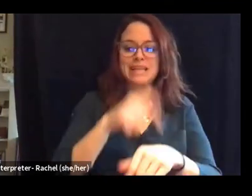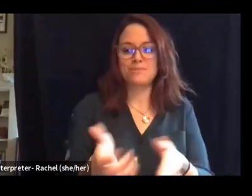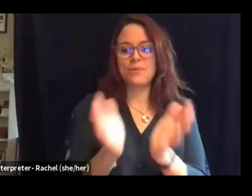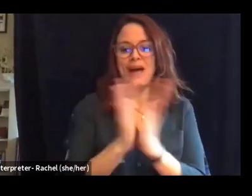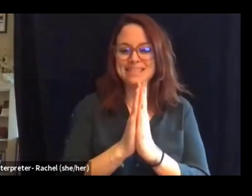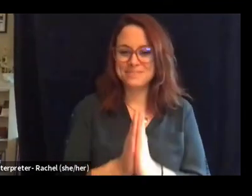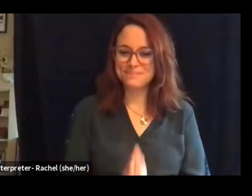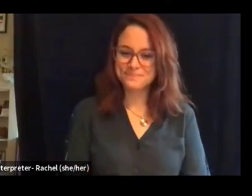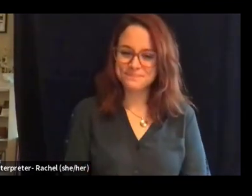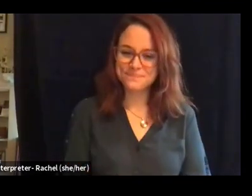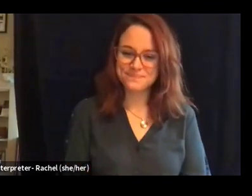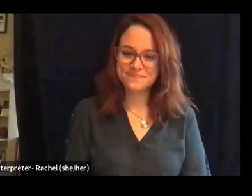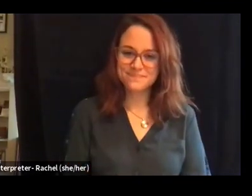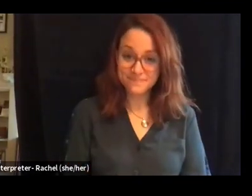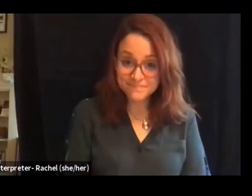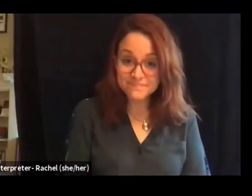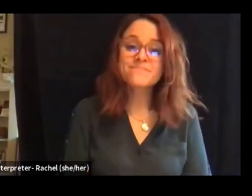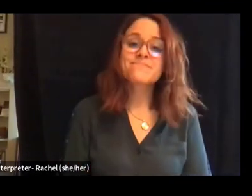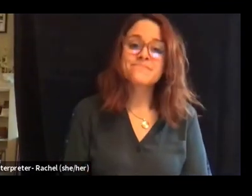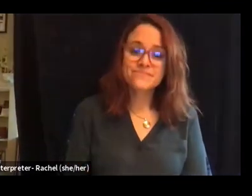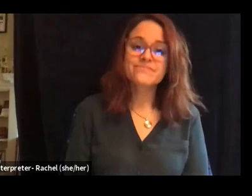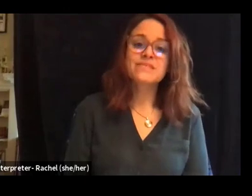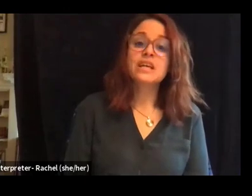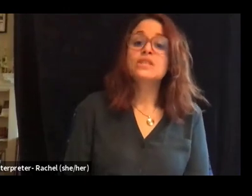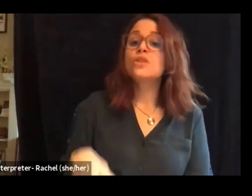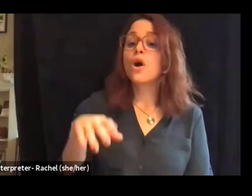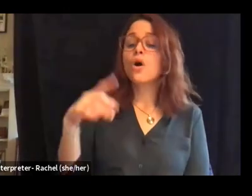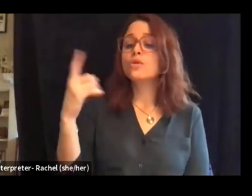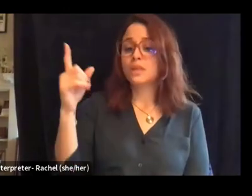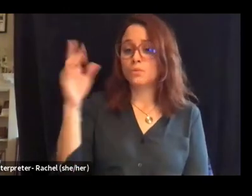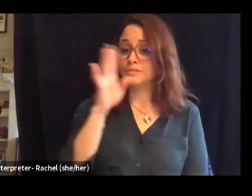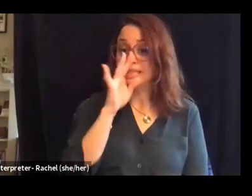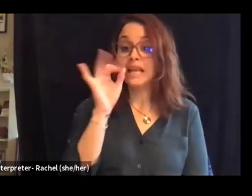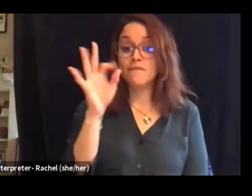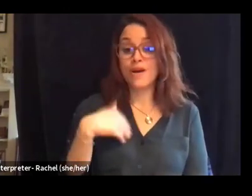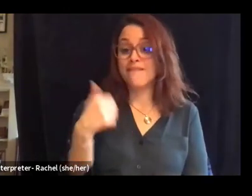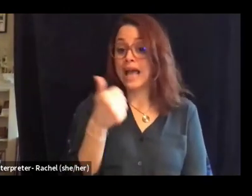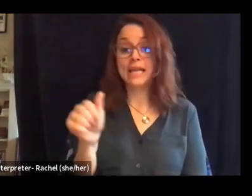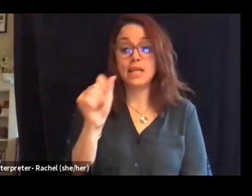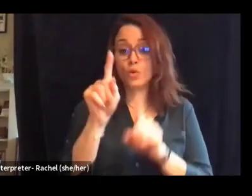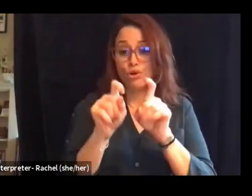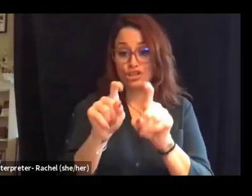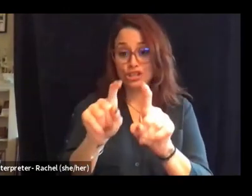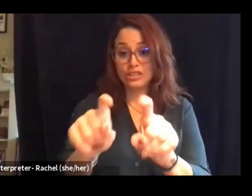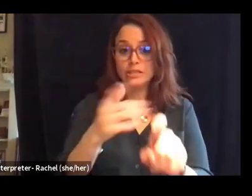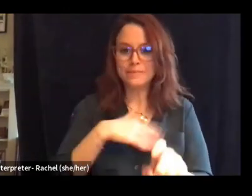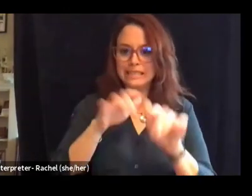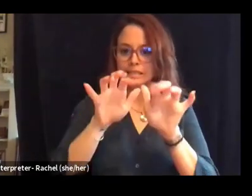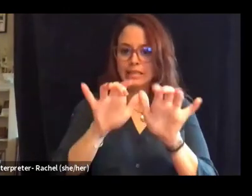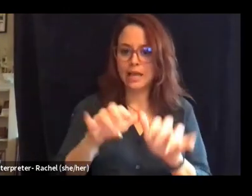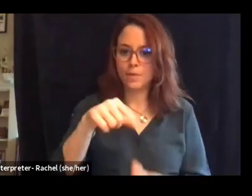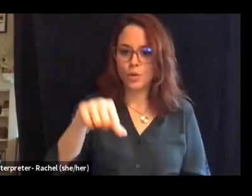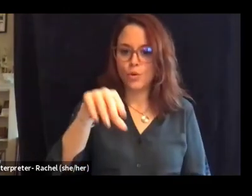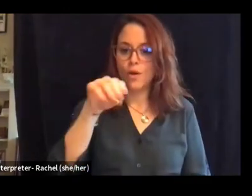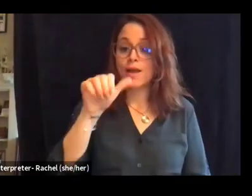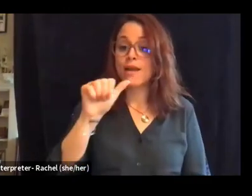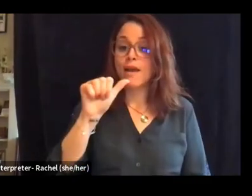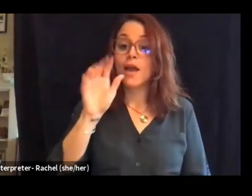If you have any questions for Scott, feel free to put them into the Q&A and I will ask them for